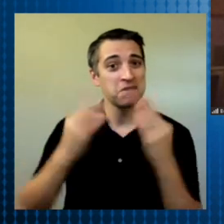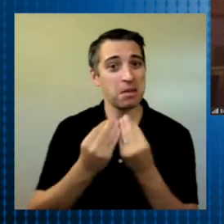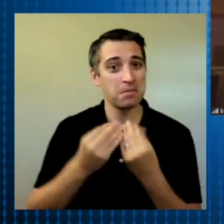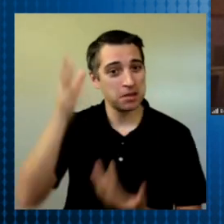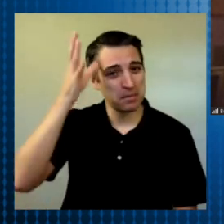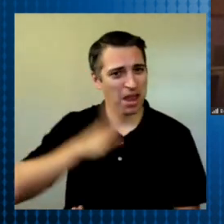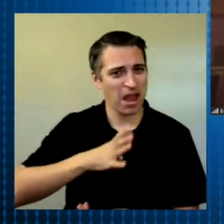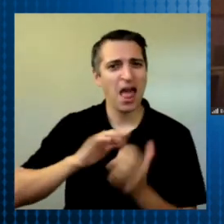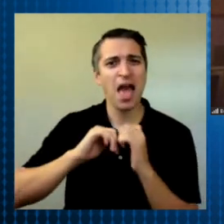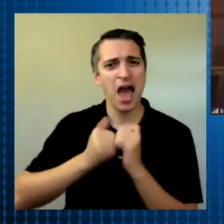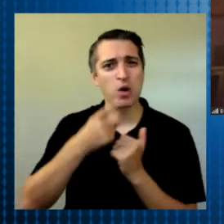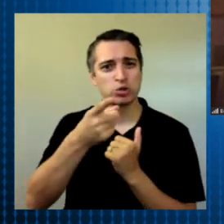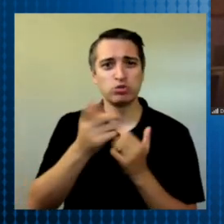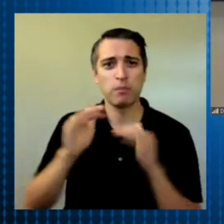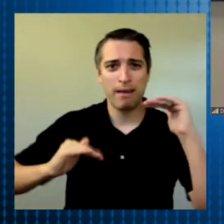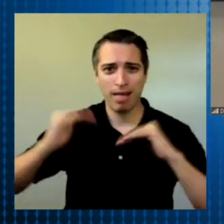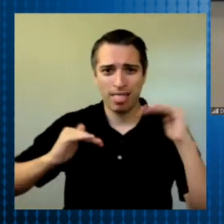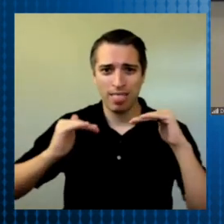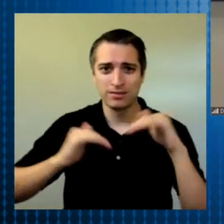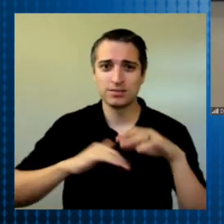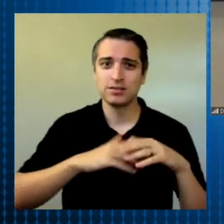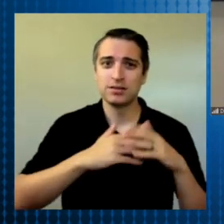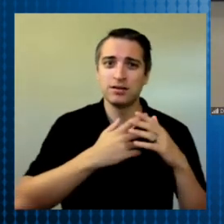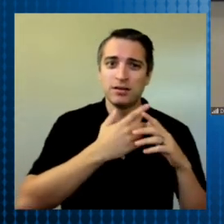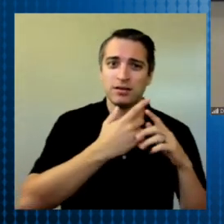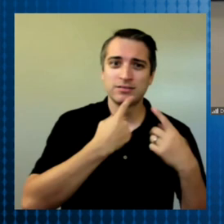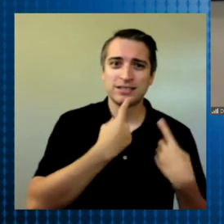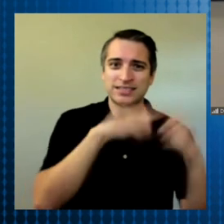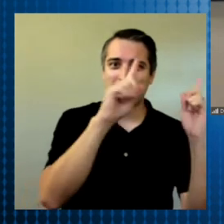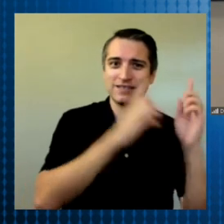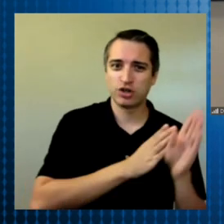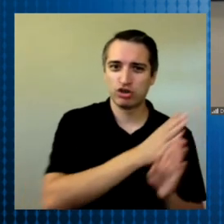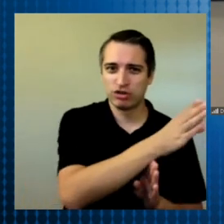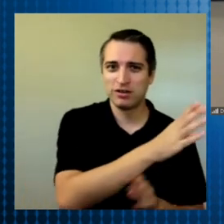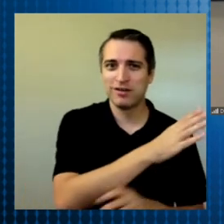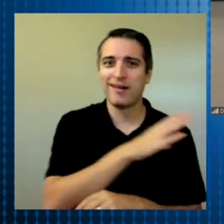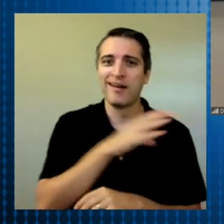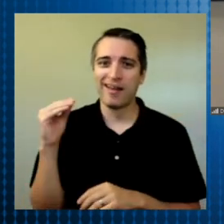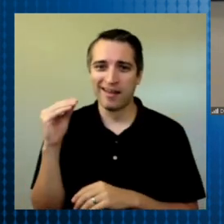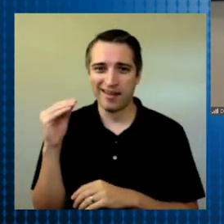in raising a family? Huh, I failed. My wife left me.